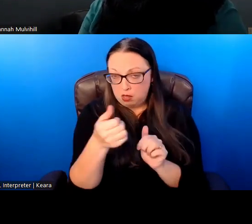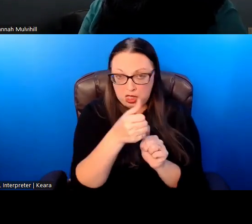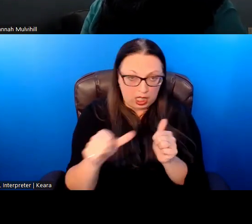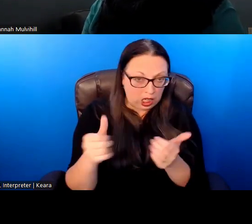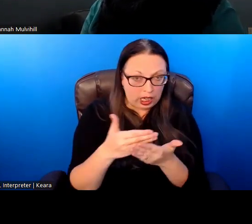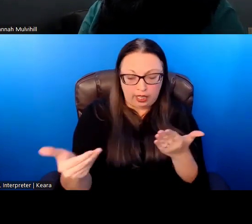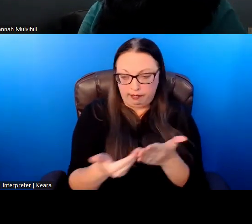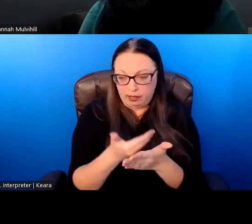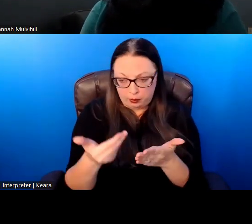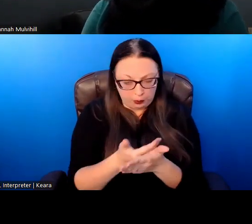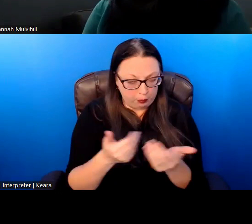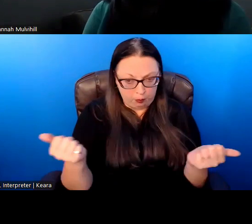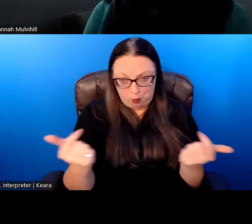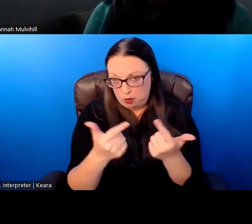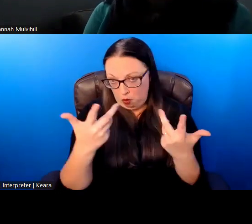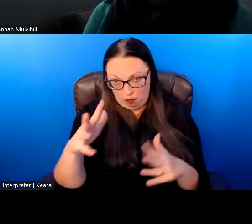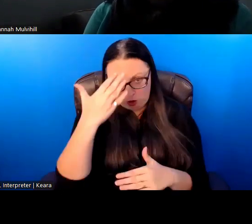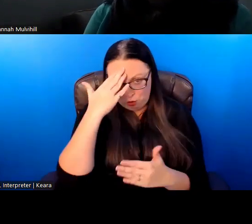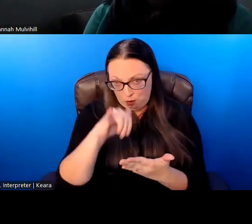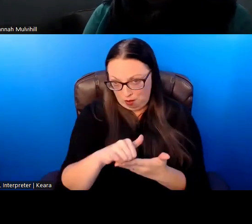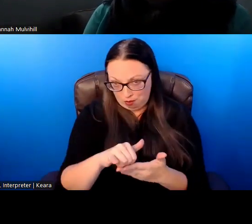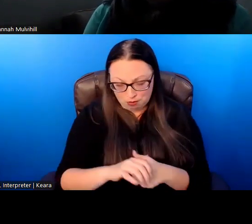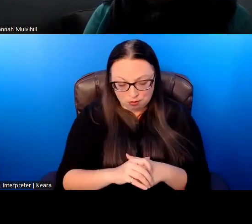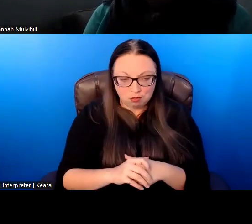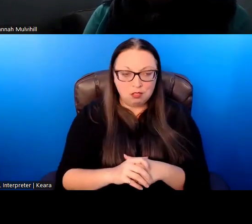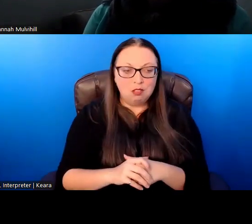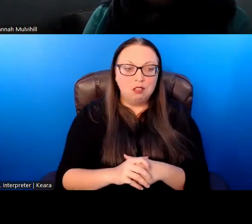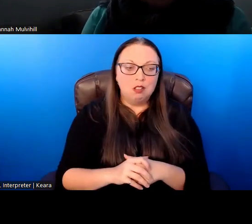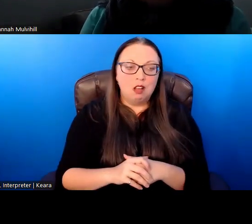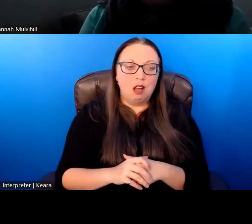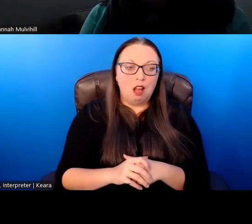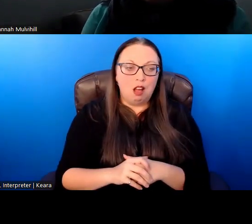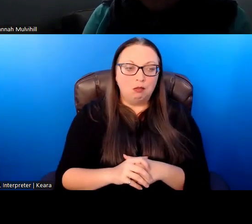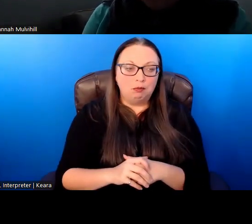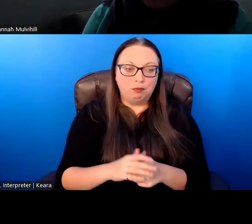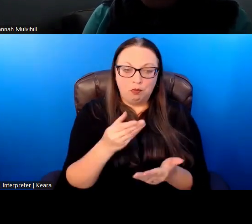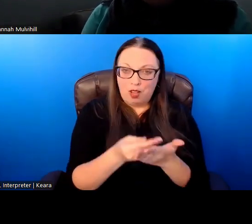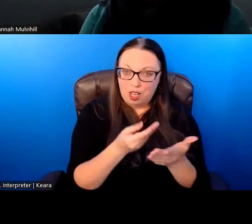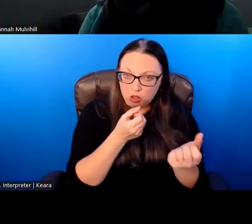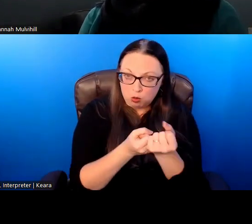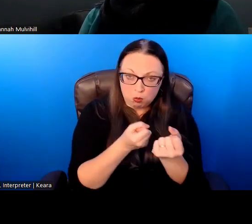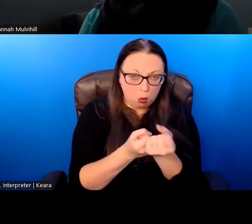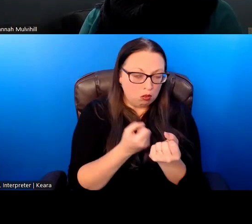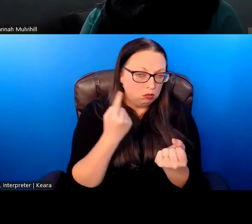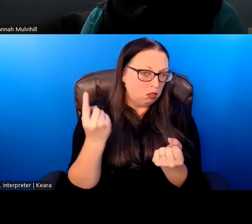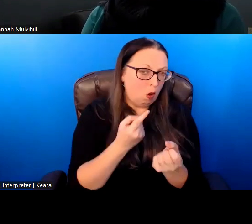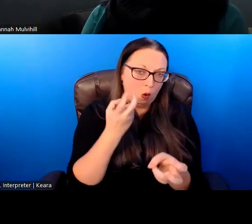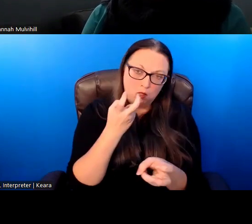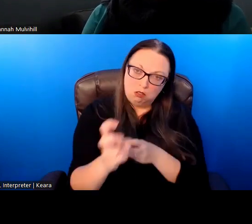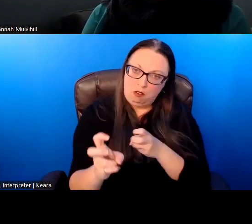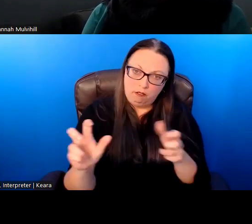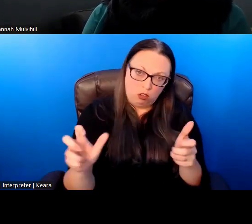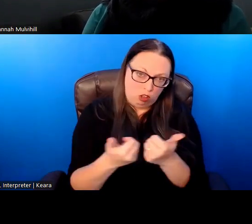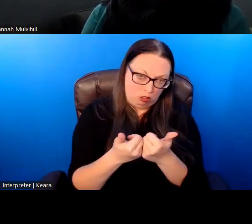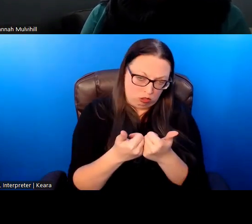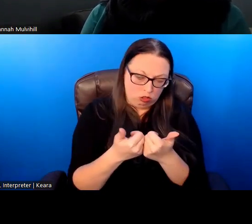new, as we all know. Certainly financial support, as we know, is always a challenge. And so making